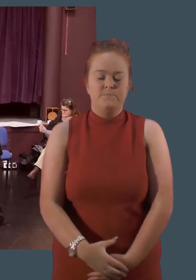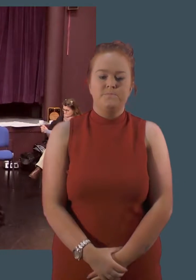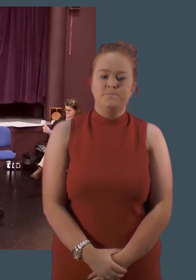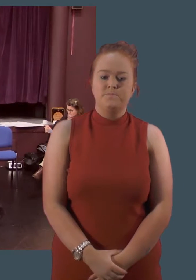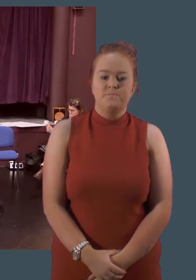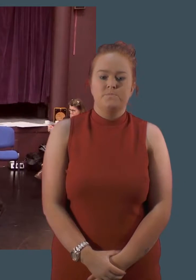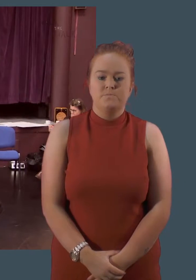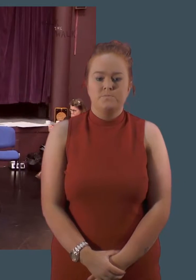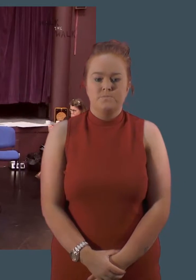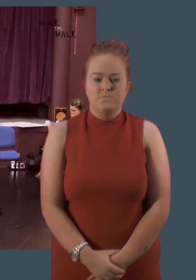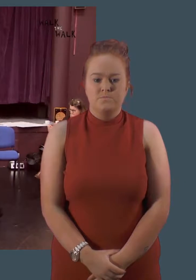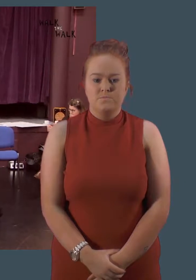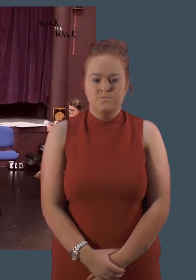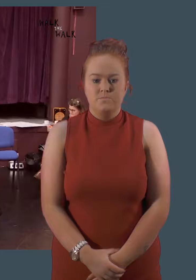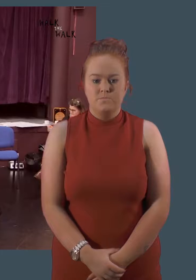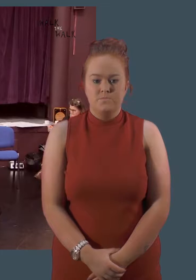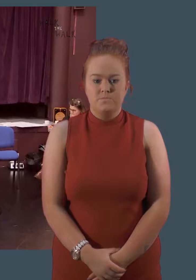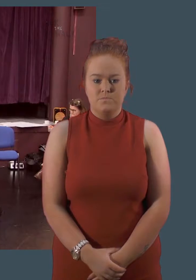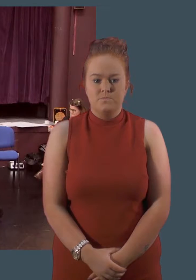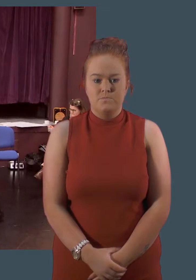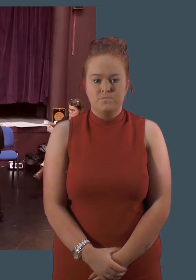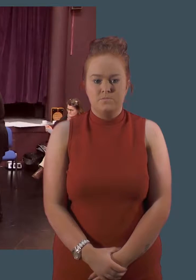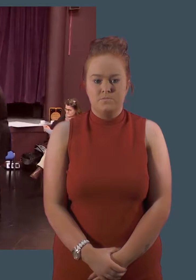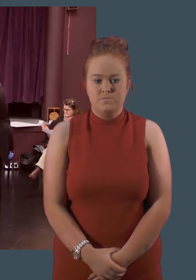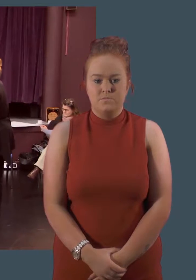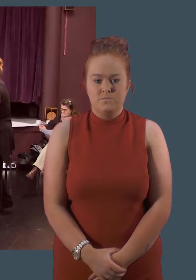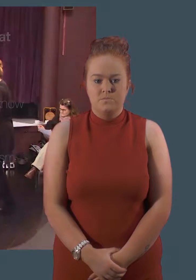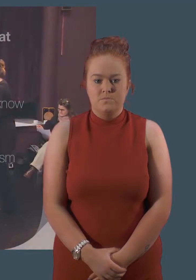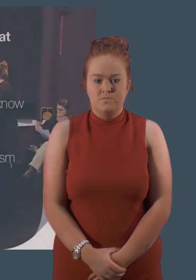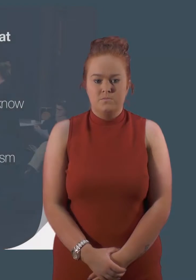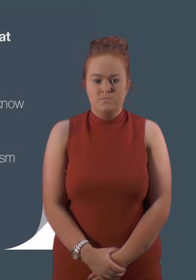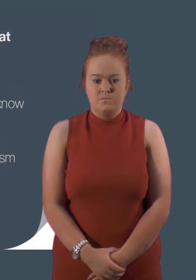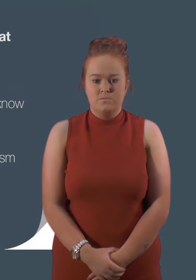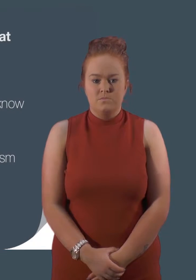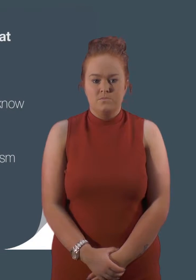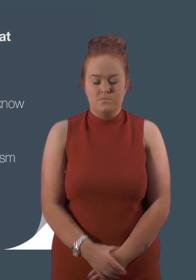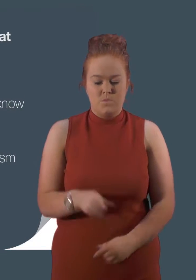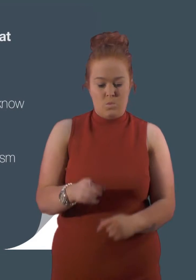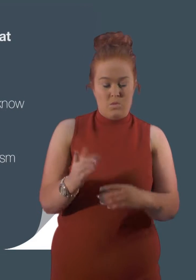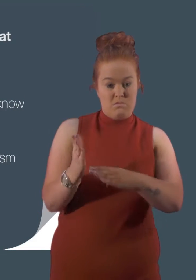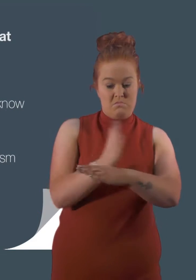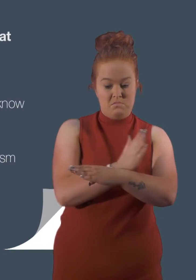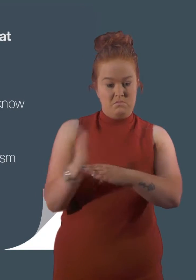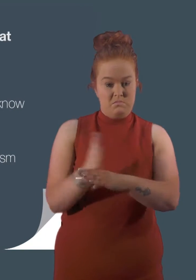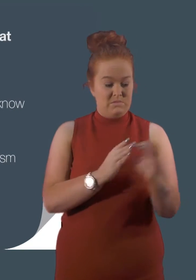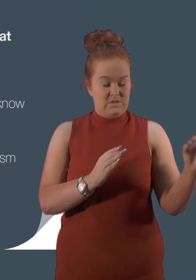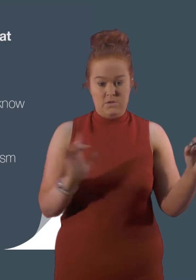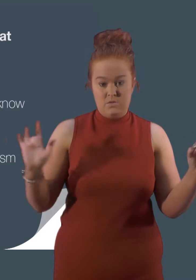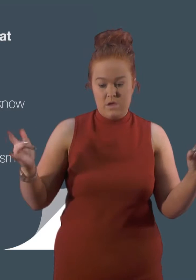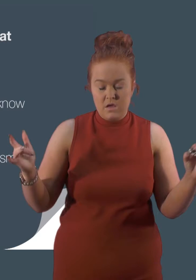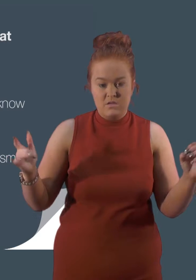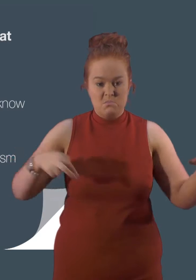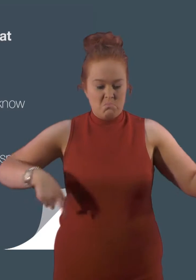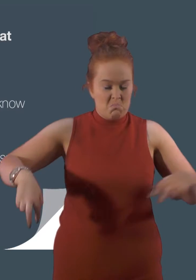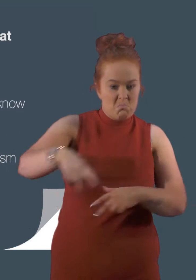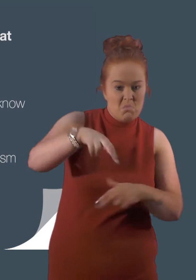And then the first question I'm going to ask you is, how confident do you feel that you know what